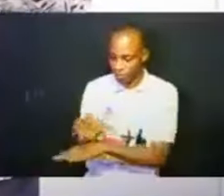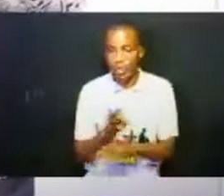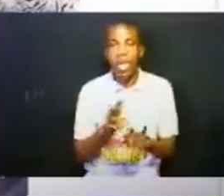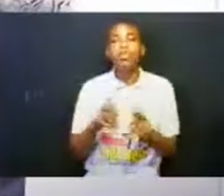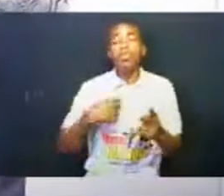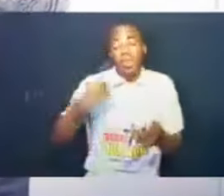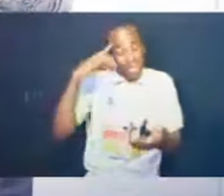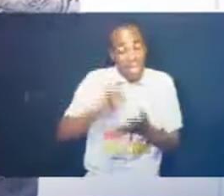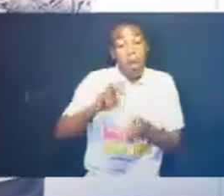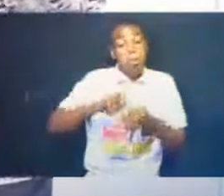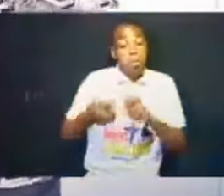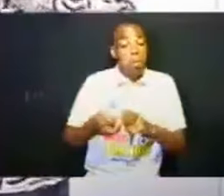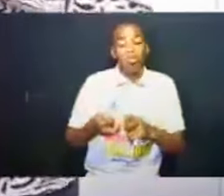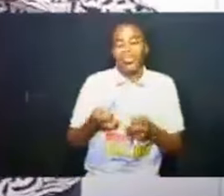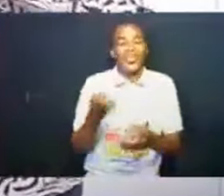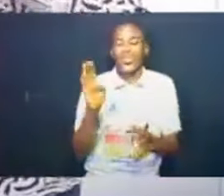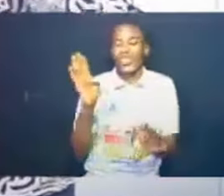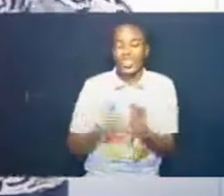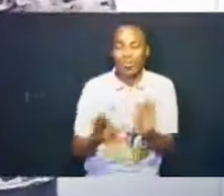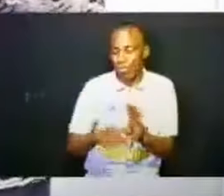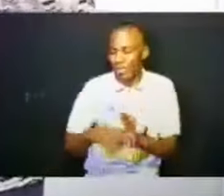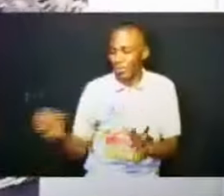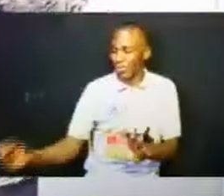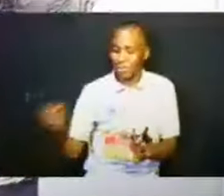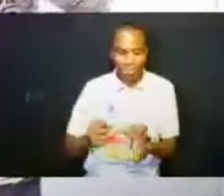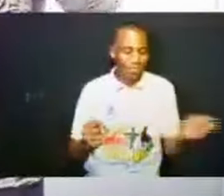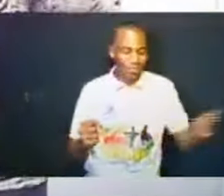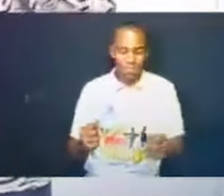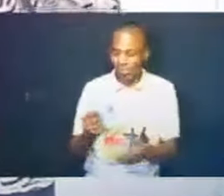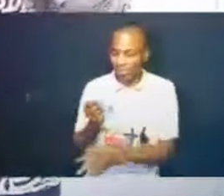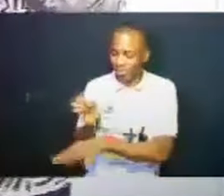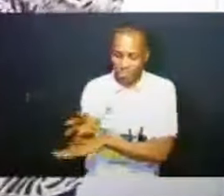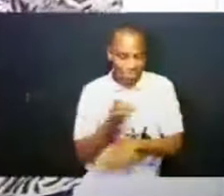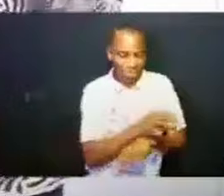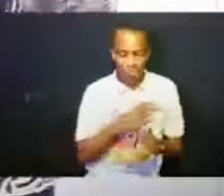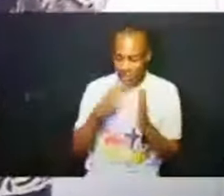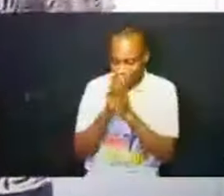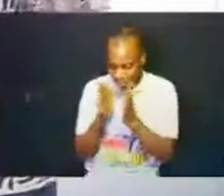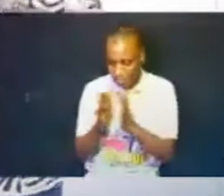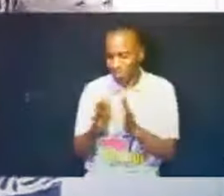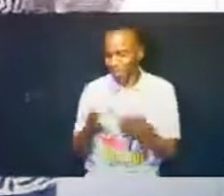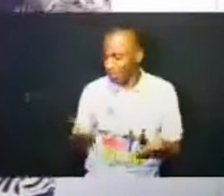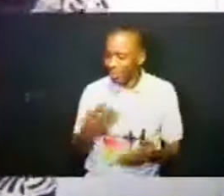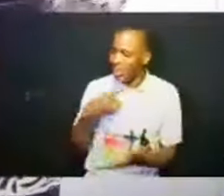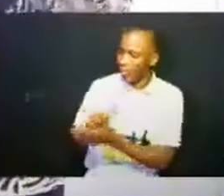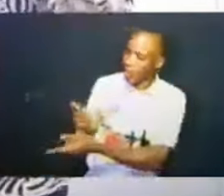you doing this? Then I just pray for them and they will